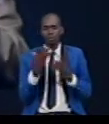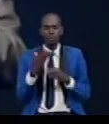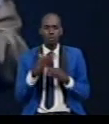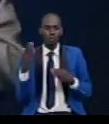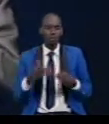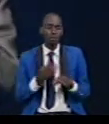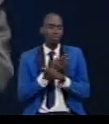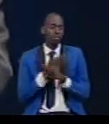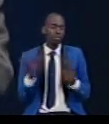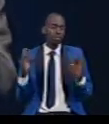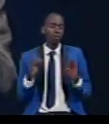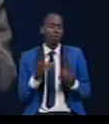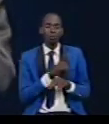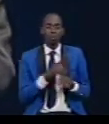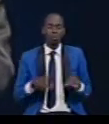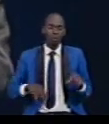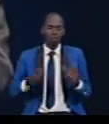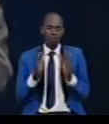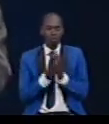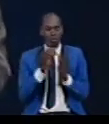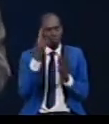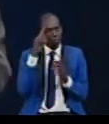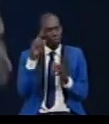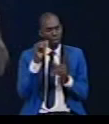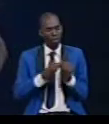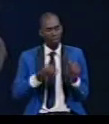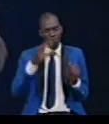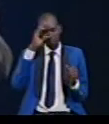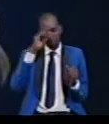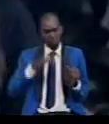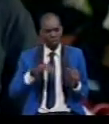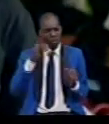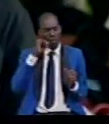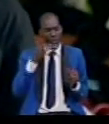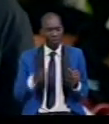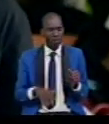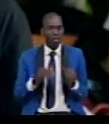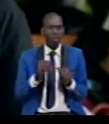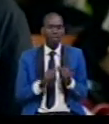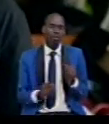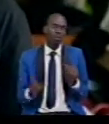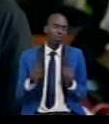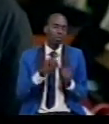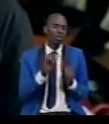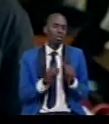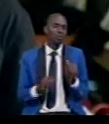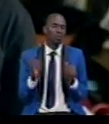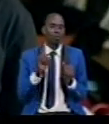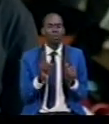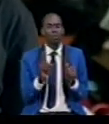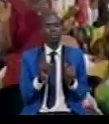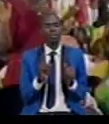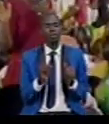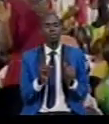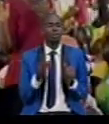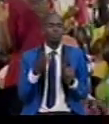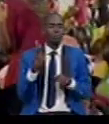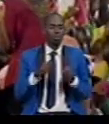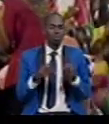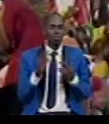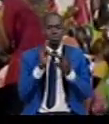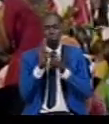here and all everywhere and all online, radio,